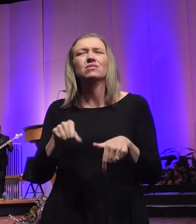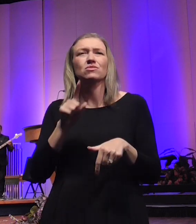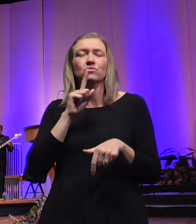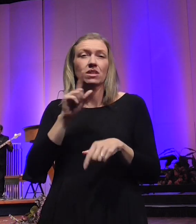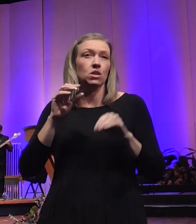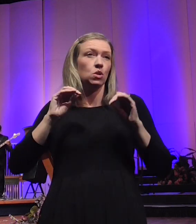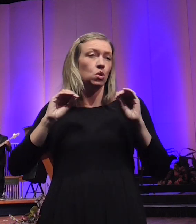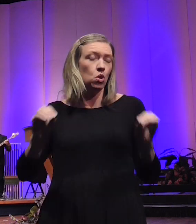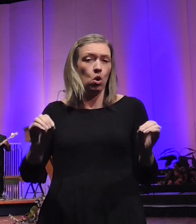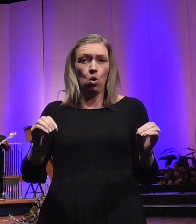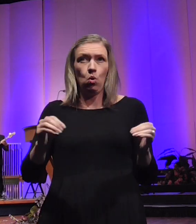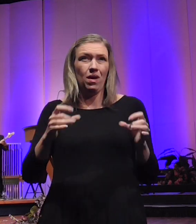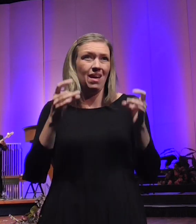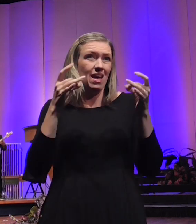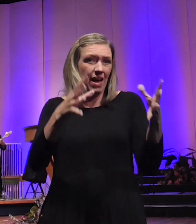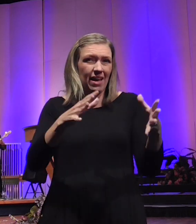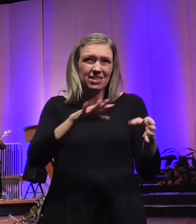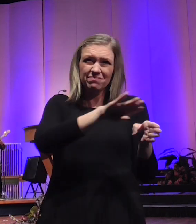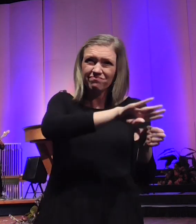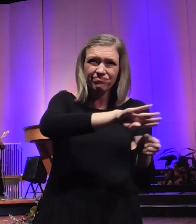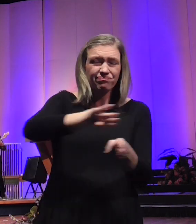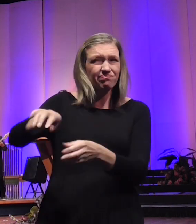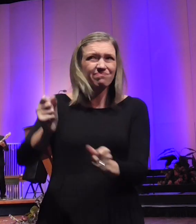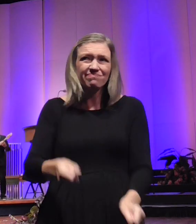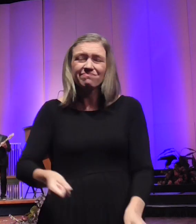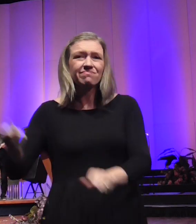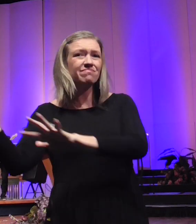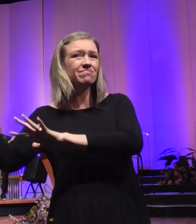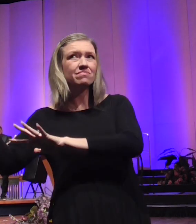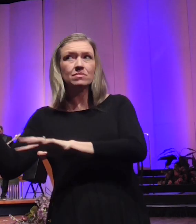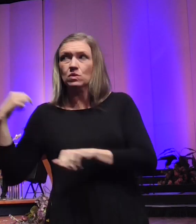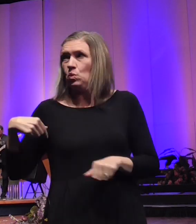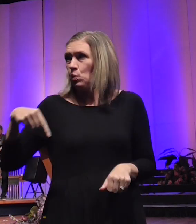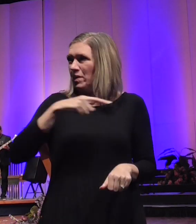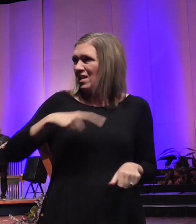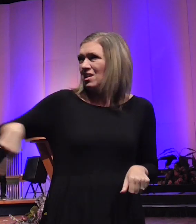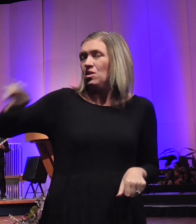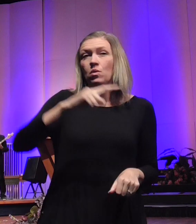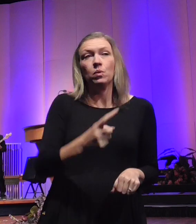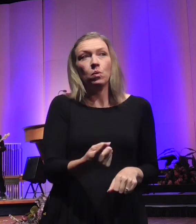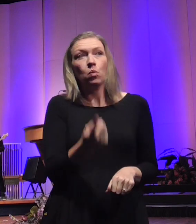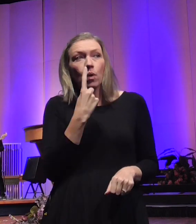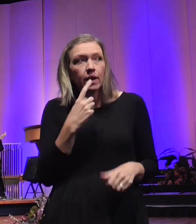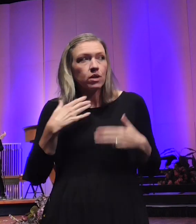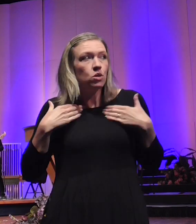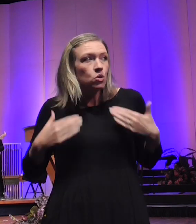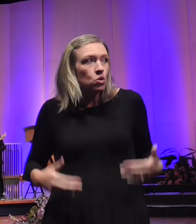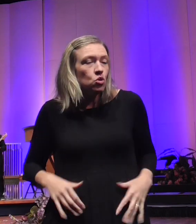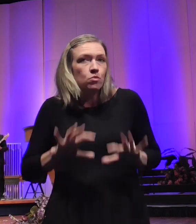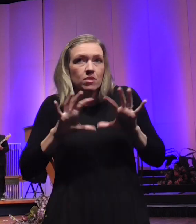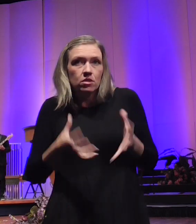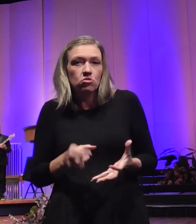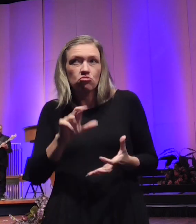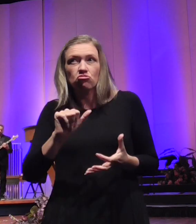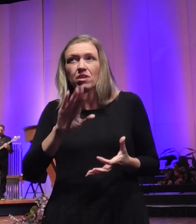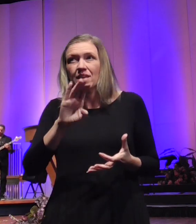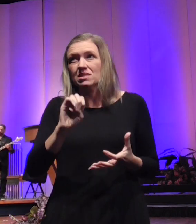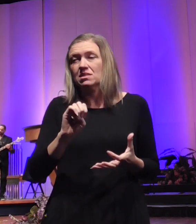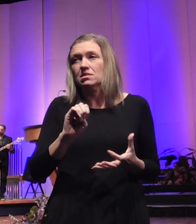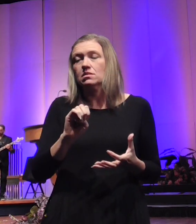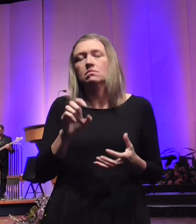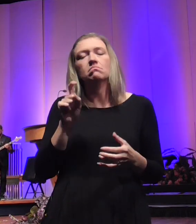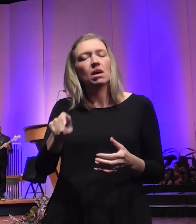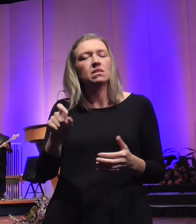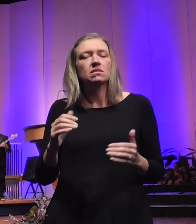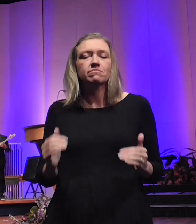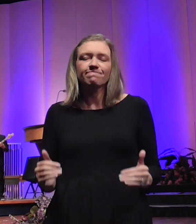no room for hate. We are just one human race. We must